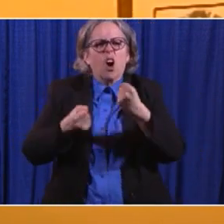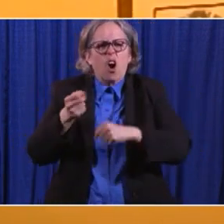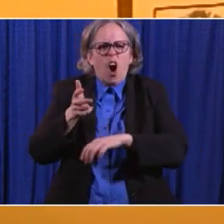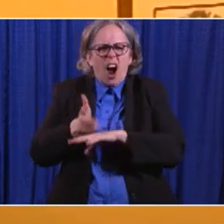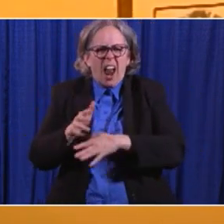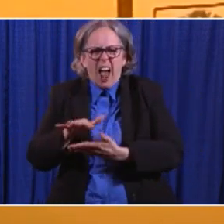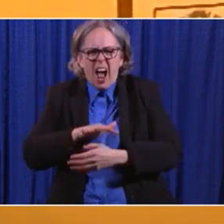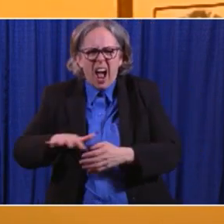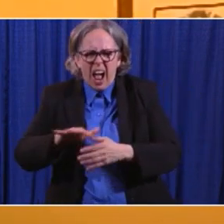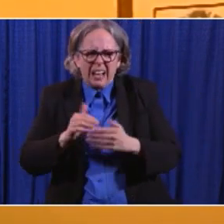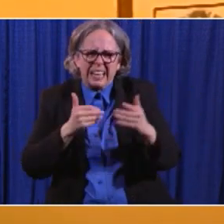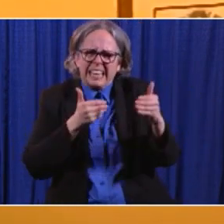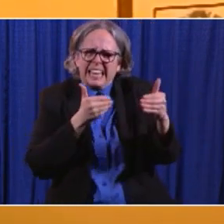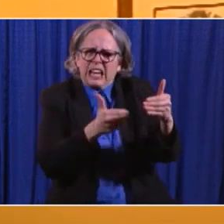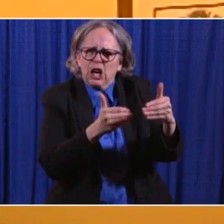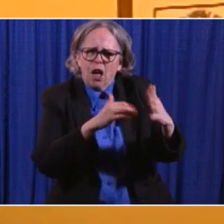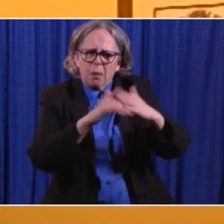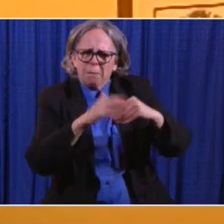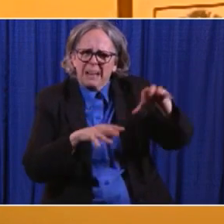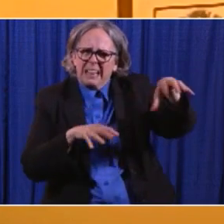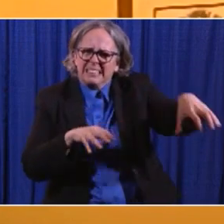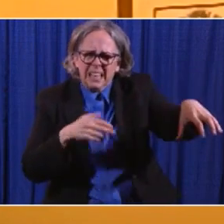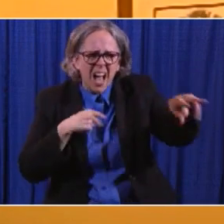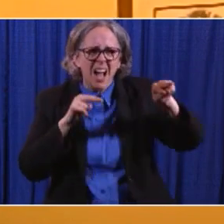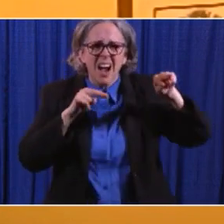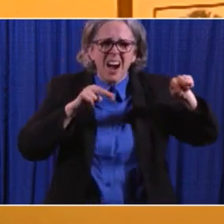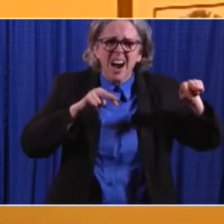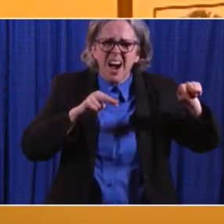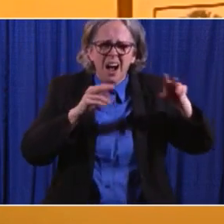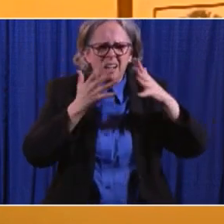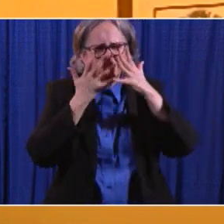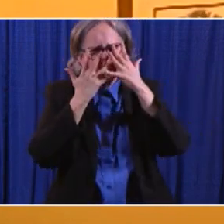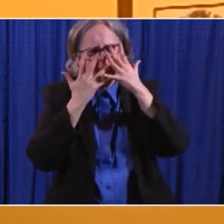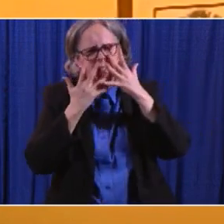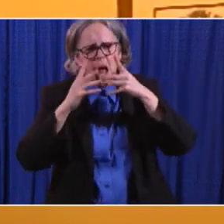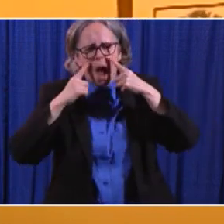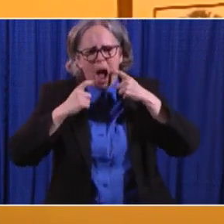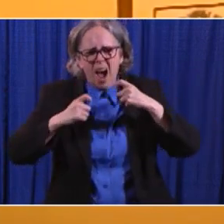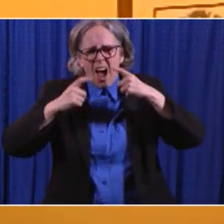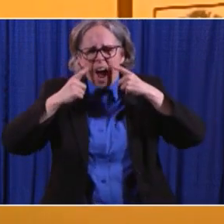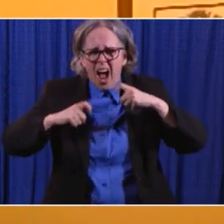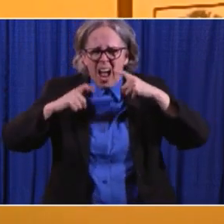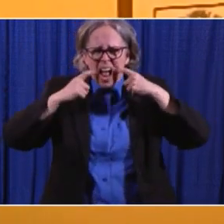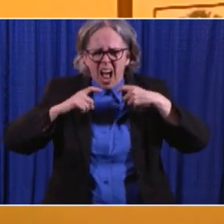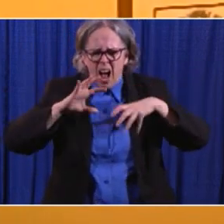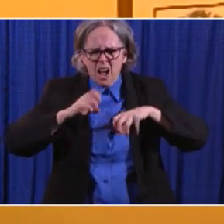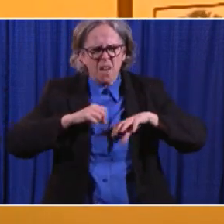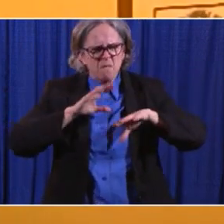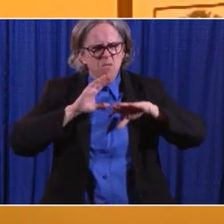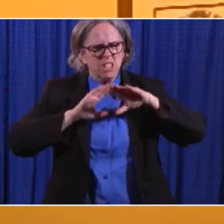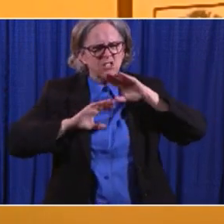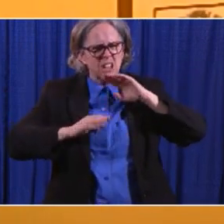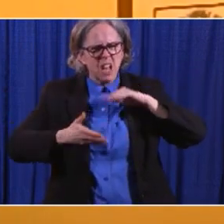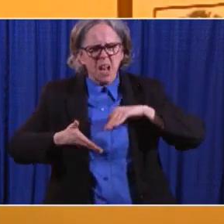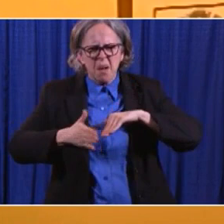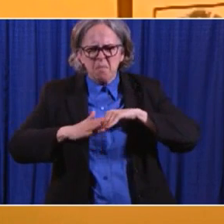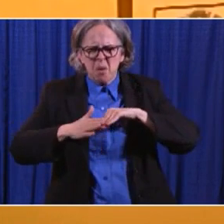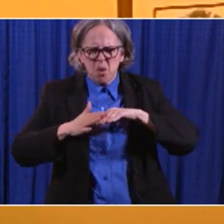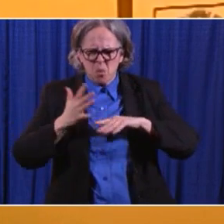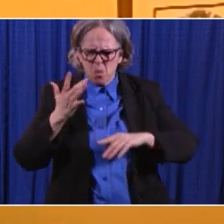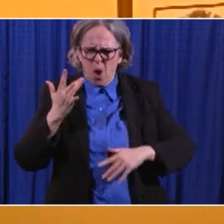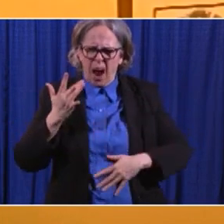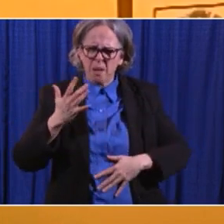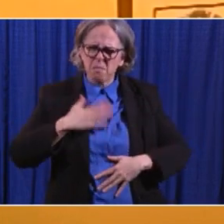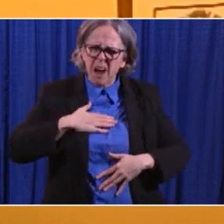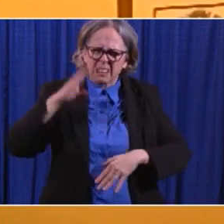frustration when I attended meetings and I watched multiple agencies behave almost like they were playing hot potato with my son's